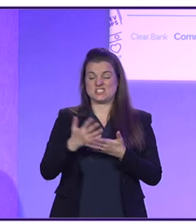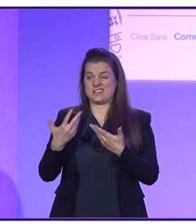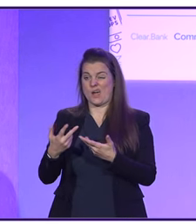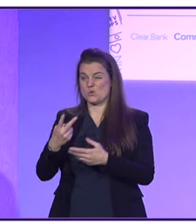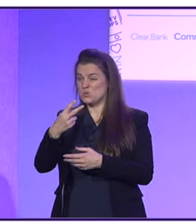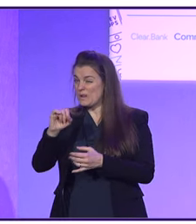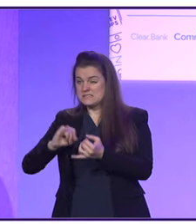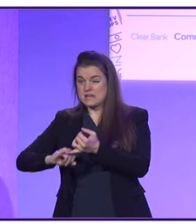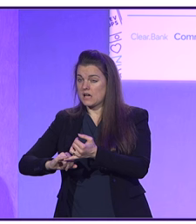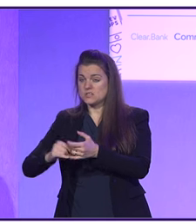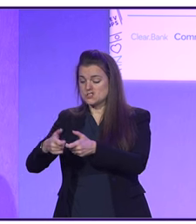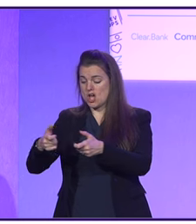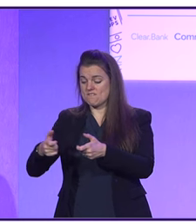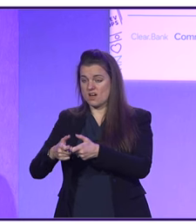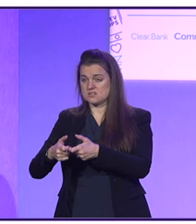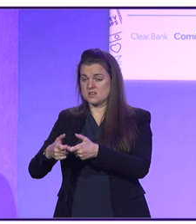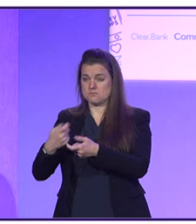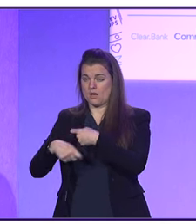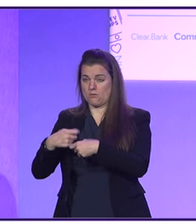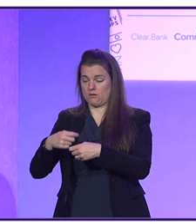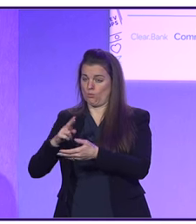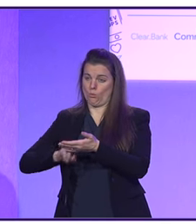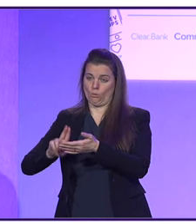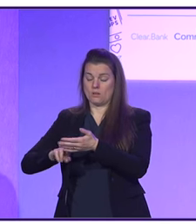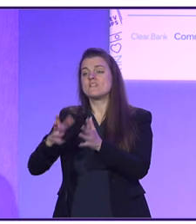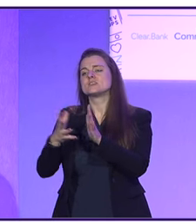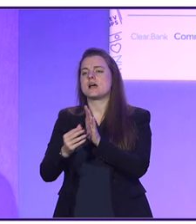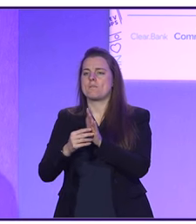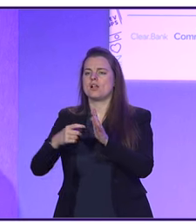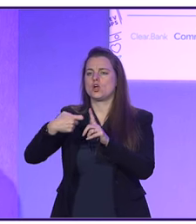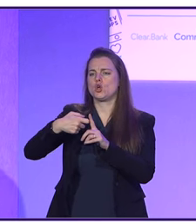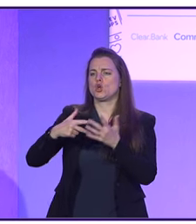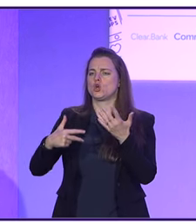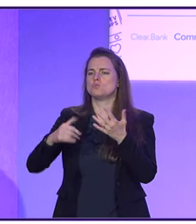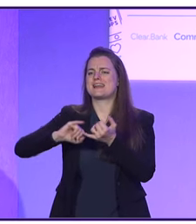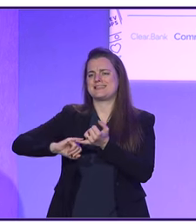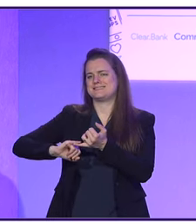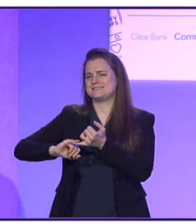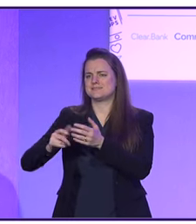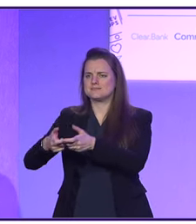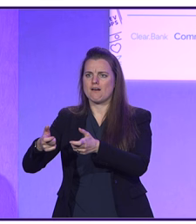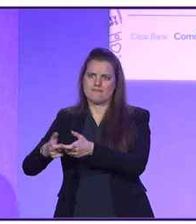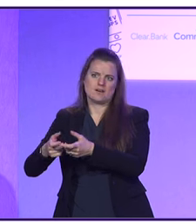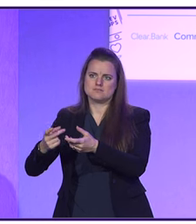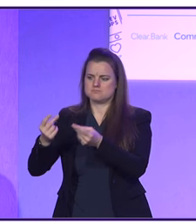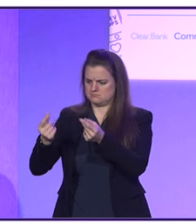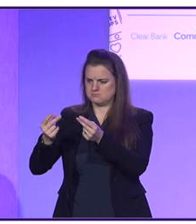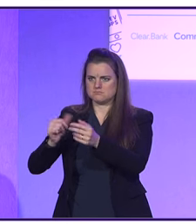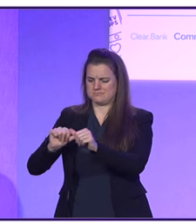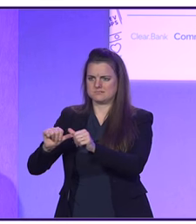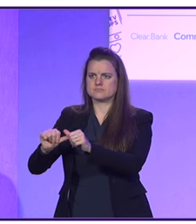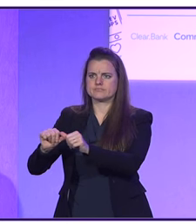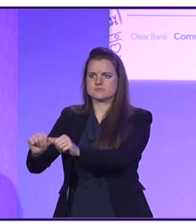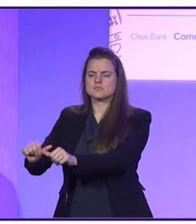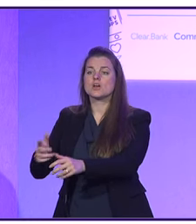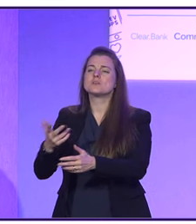let it go down again, for example, in a Kubernetes cluster, you know? It's very, very normal for your infrastructure to be very ephemeral. However, as your infrastructure goes up and